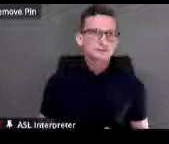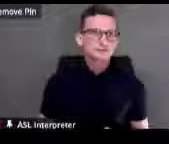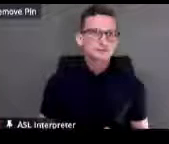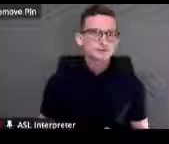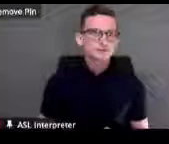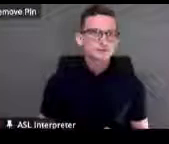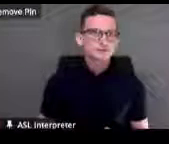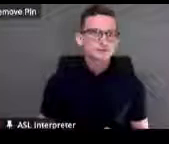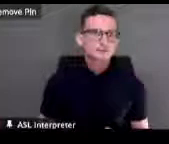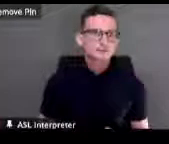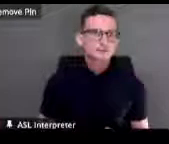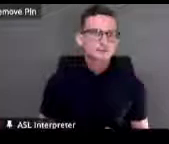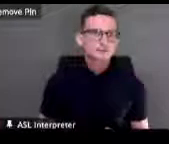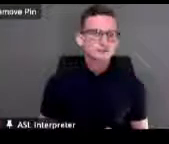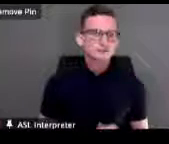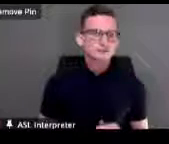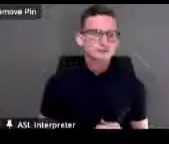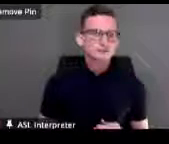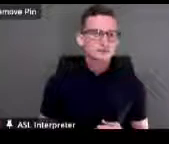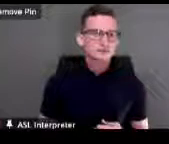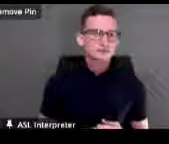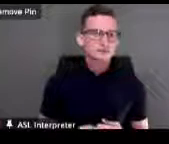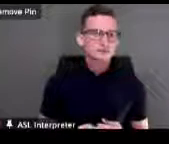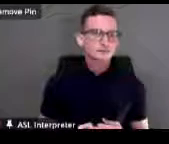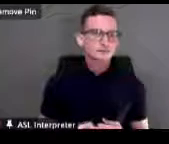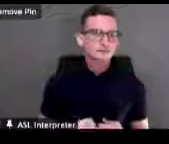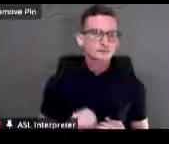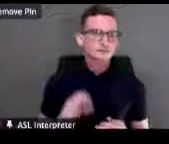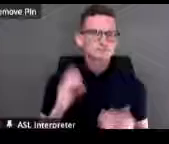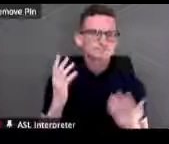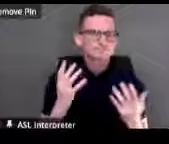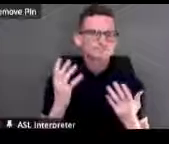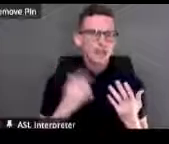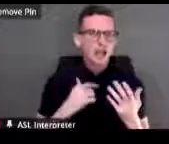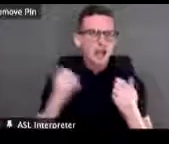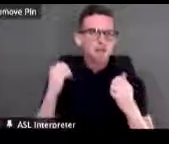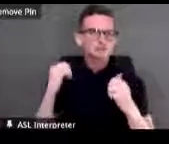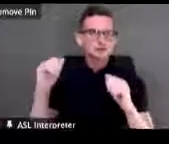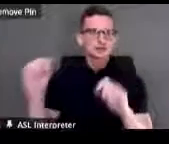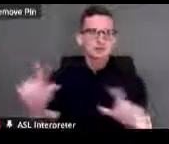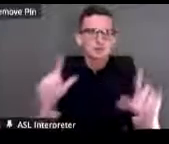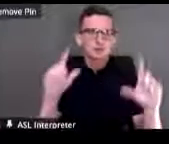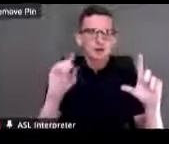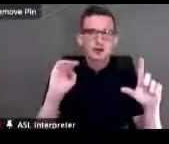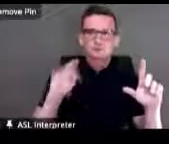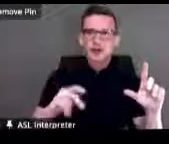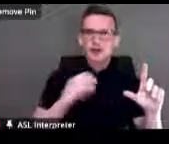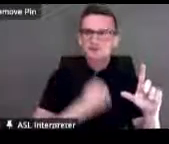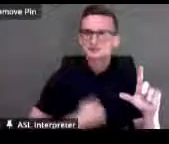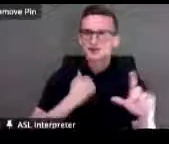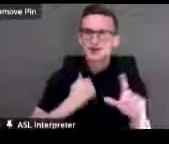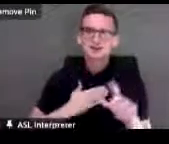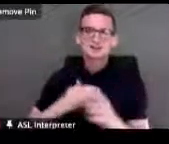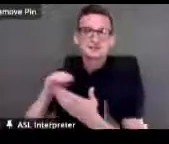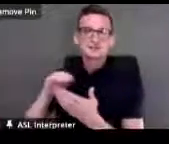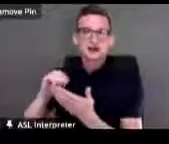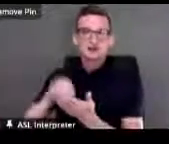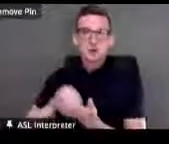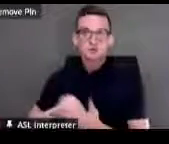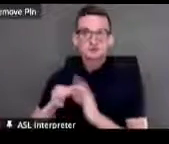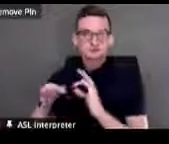Eastern Madera. I'm trying to pull up a map. Sorry, I had my notes typed and I'm